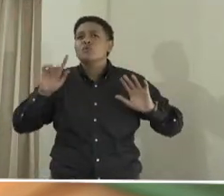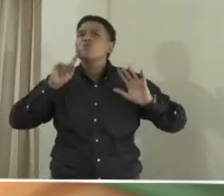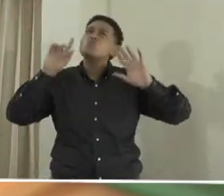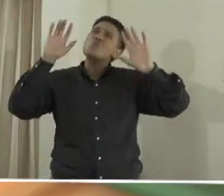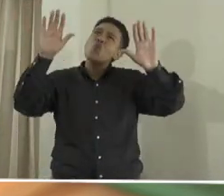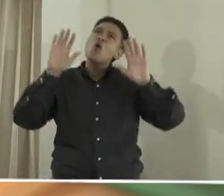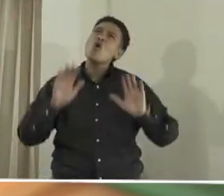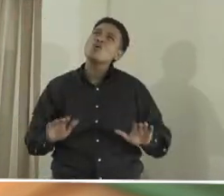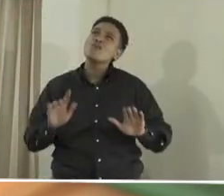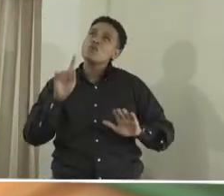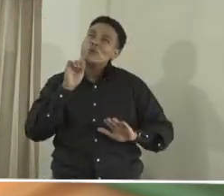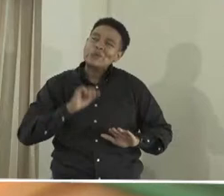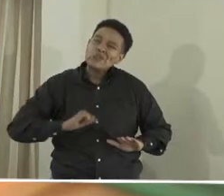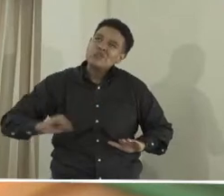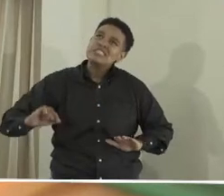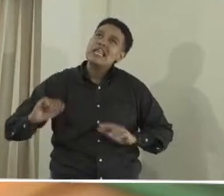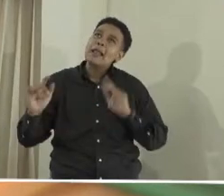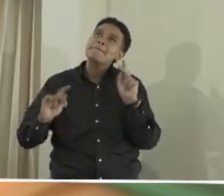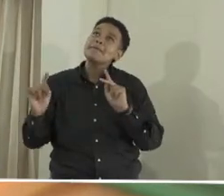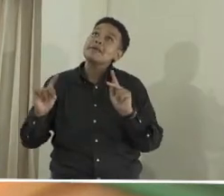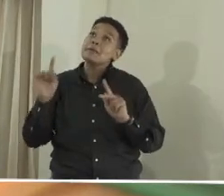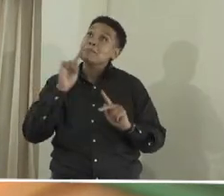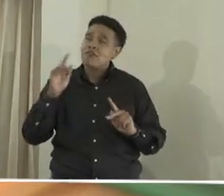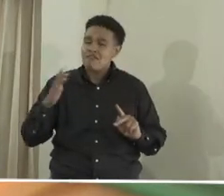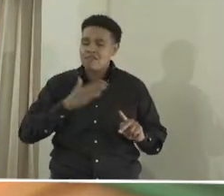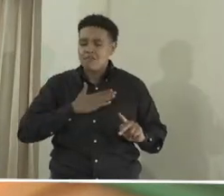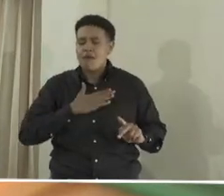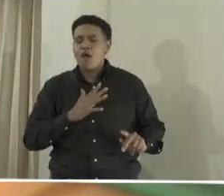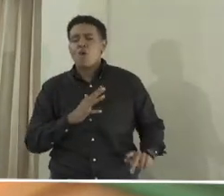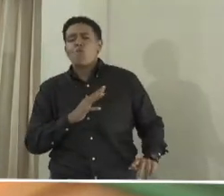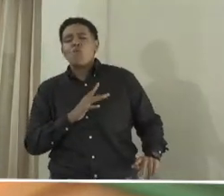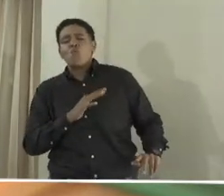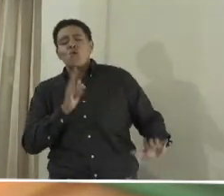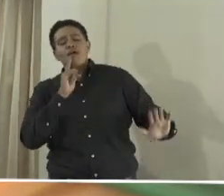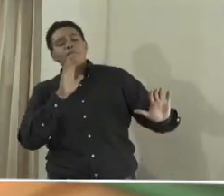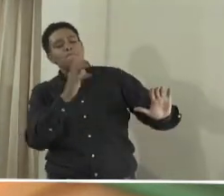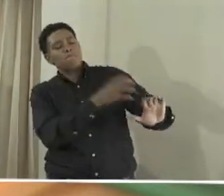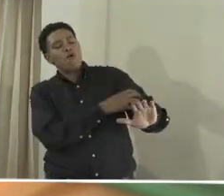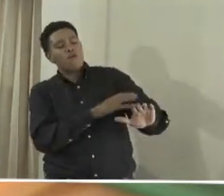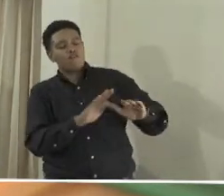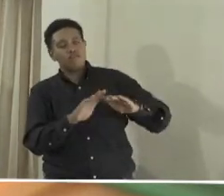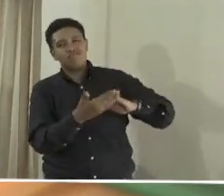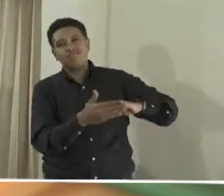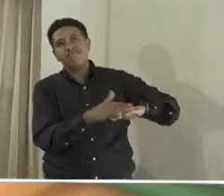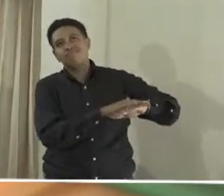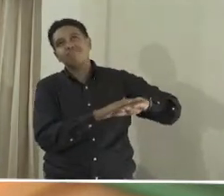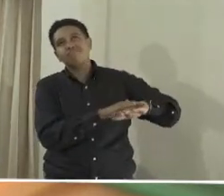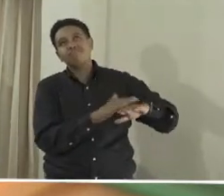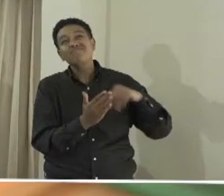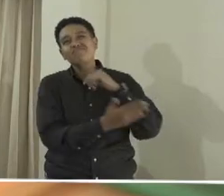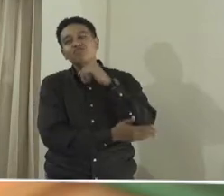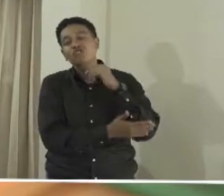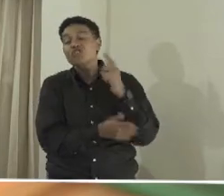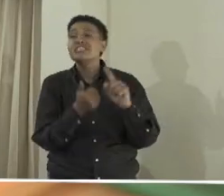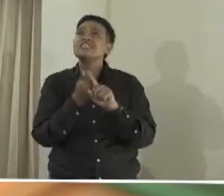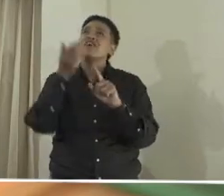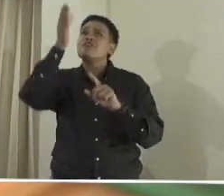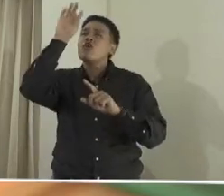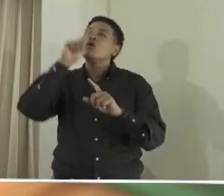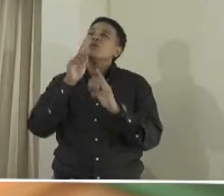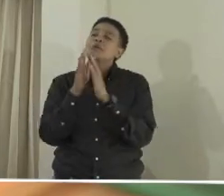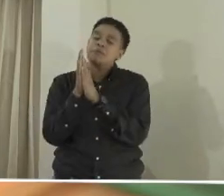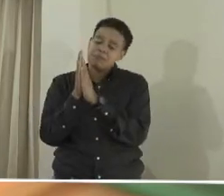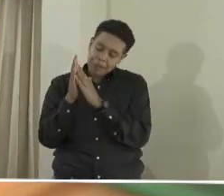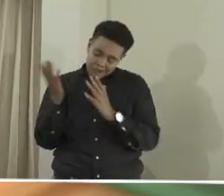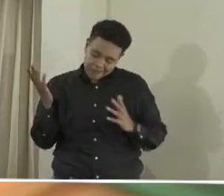wonderful, resilient people of my great and powerful nation. Lord, how I pray that we'll be a strong